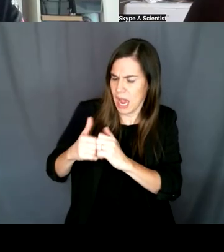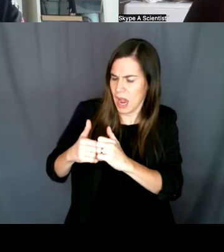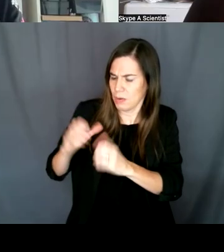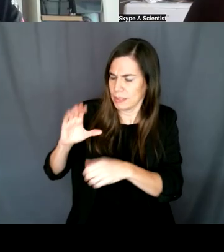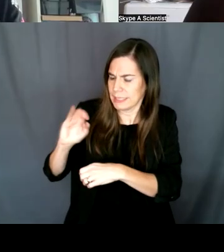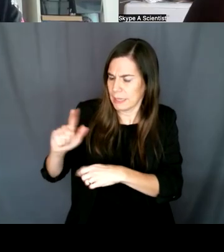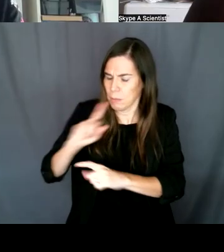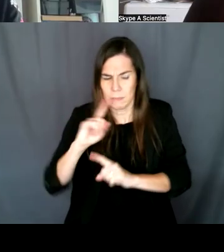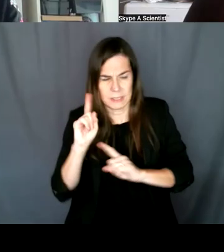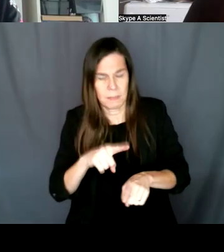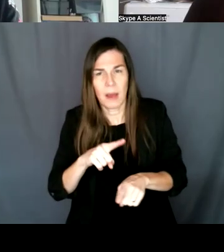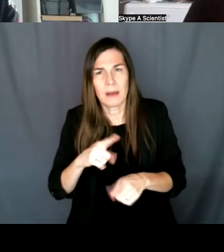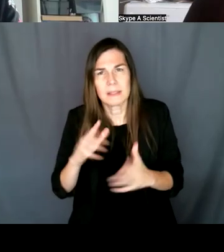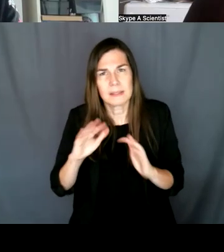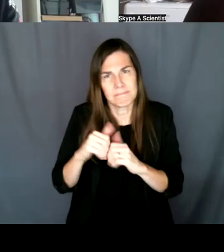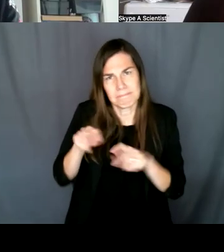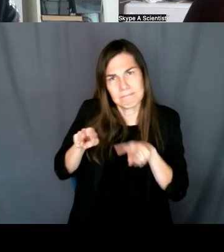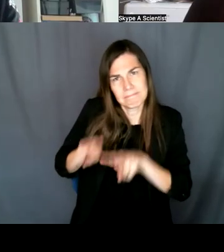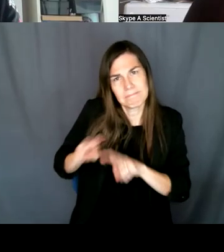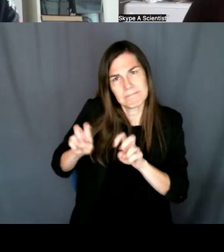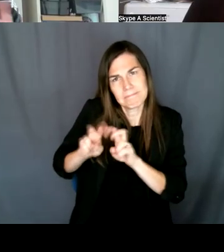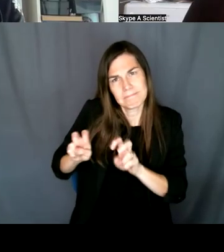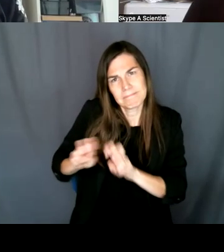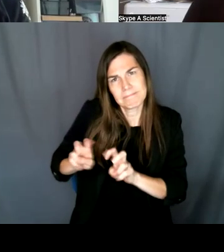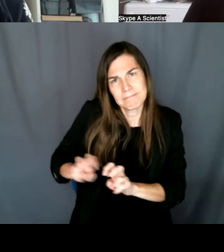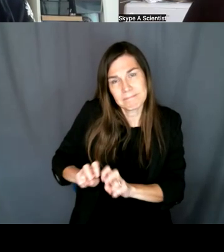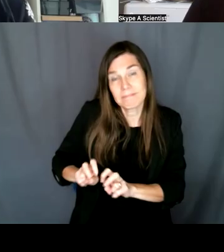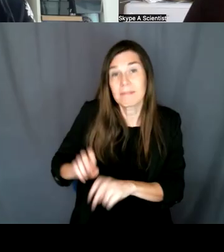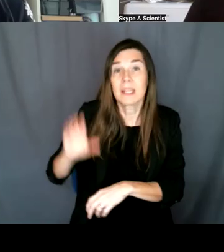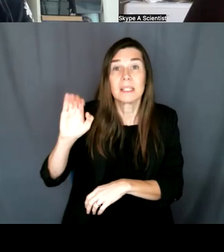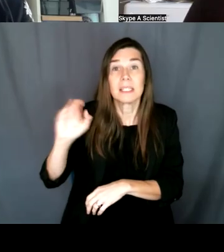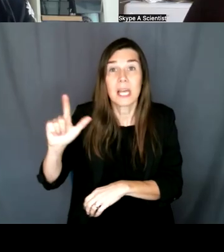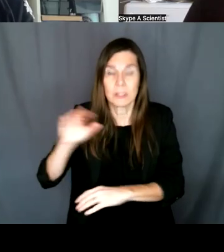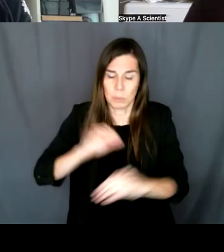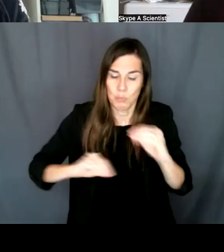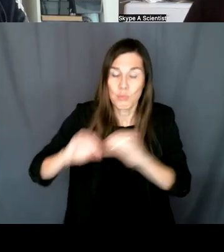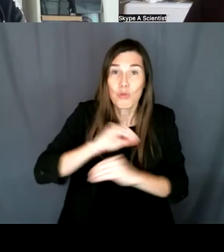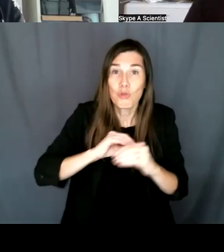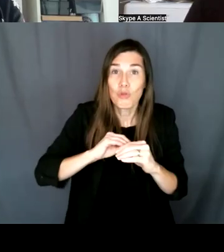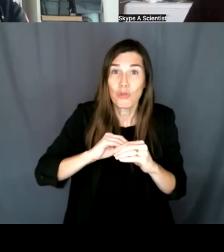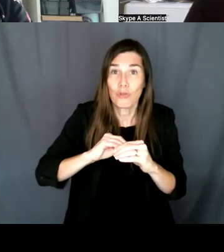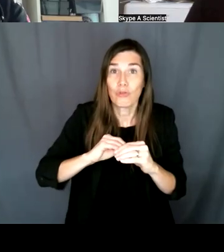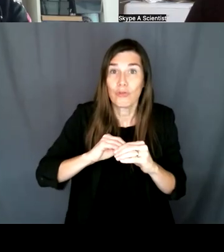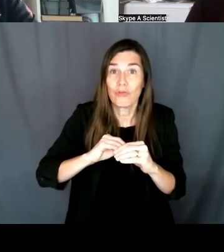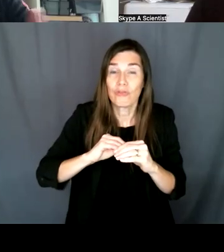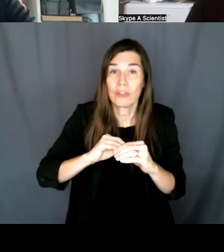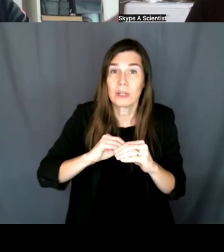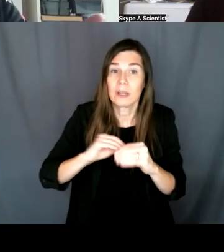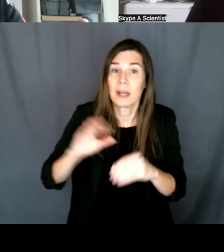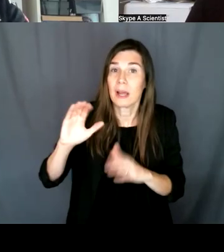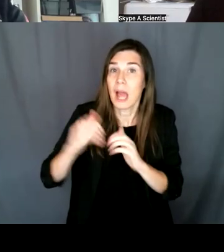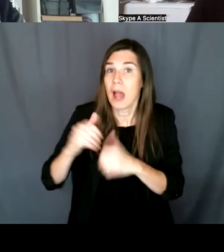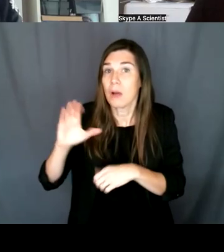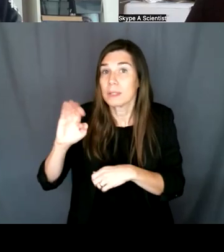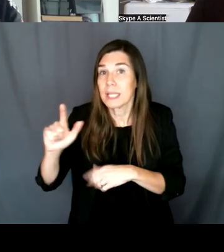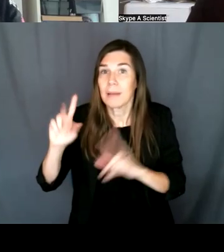how we can look at the way that cells move with respect to each other. So the way that a cell